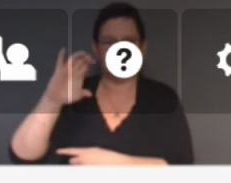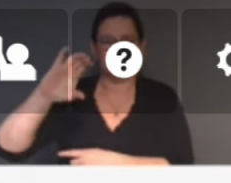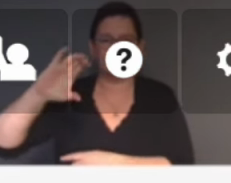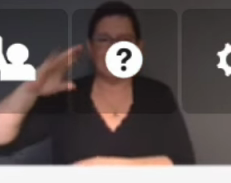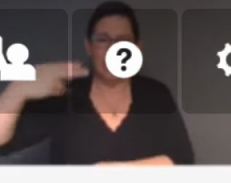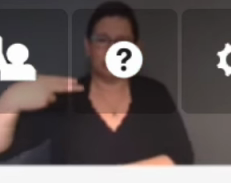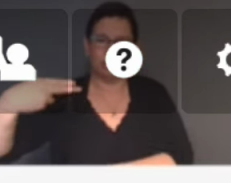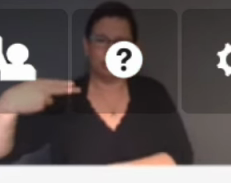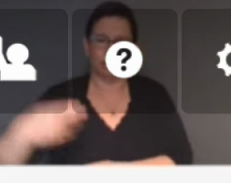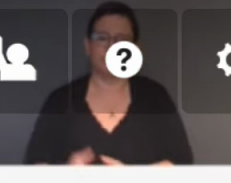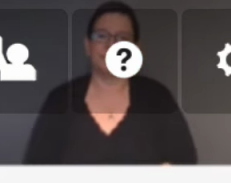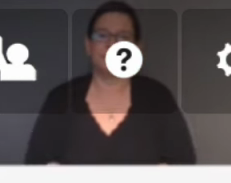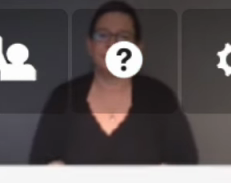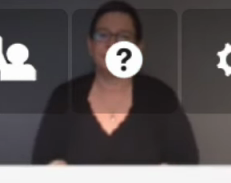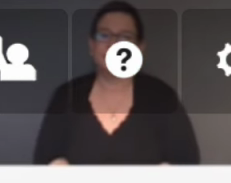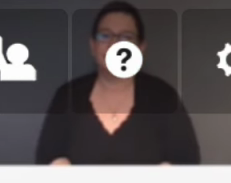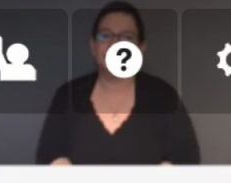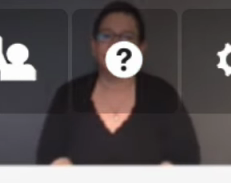On the